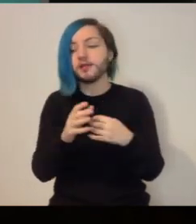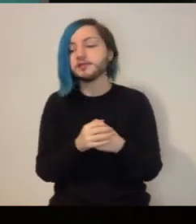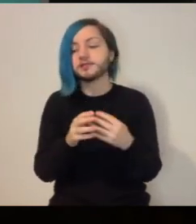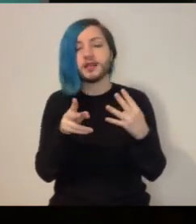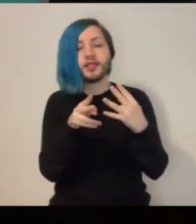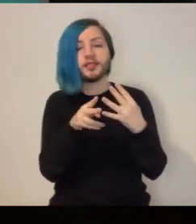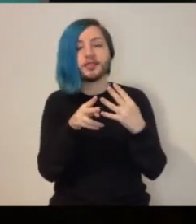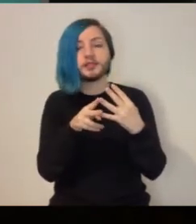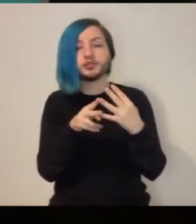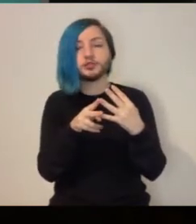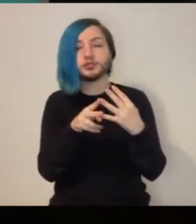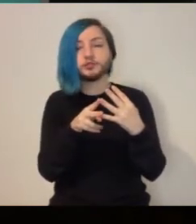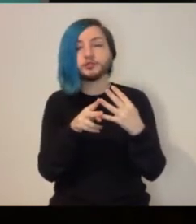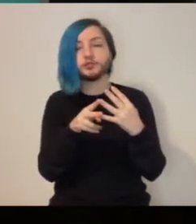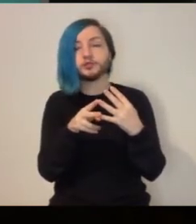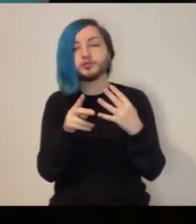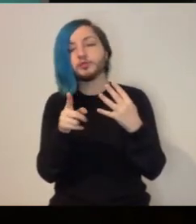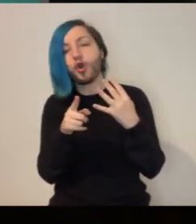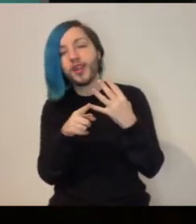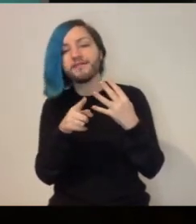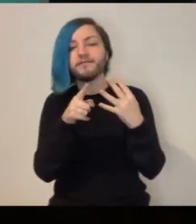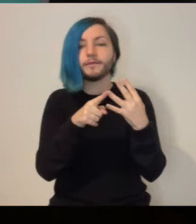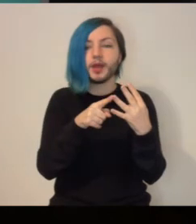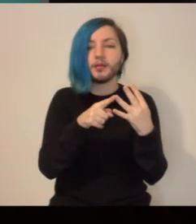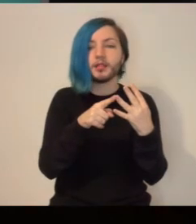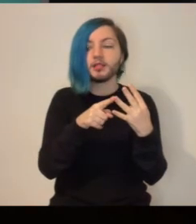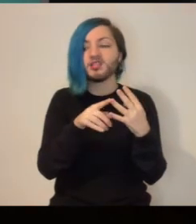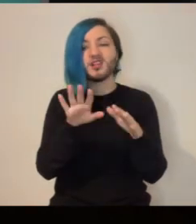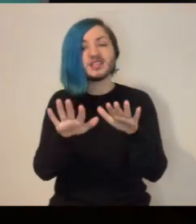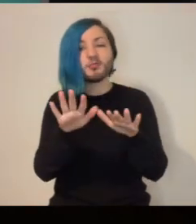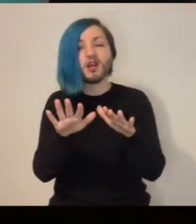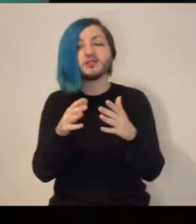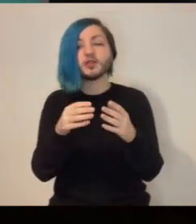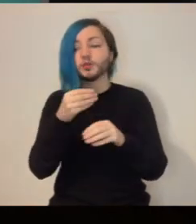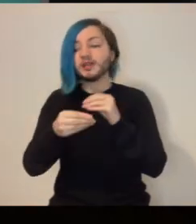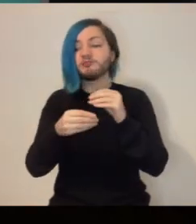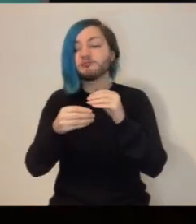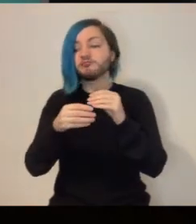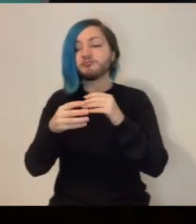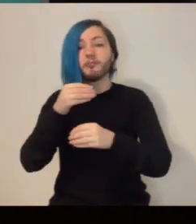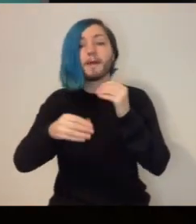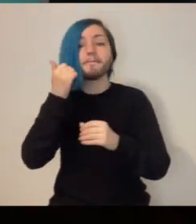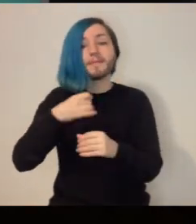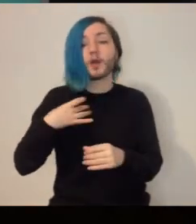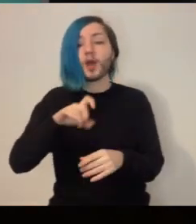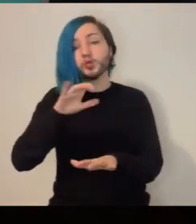these two, the olive and the purple, are actually quite tonally similar. So if you put this in black and white, they would look very similar greys.